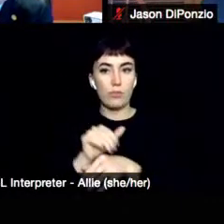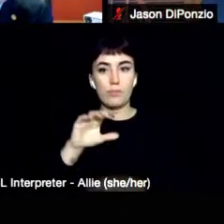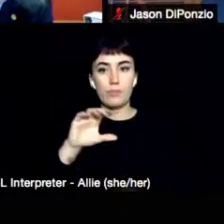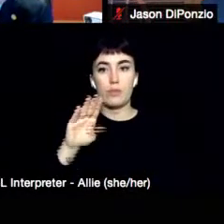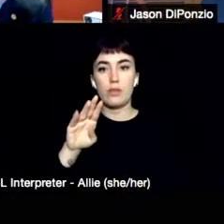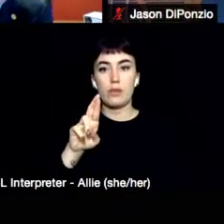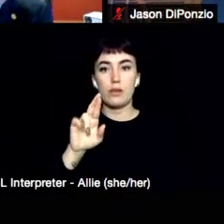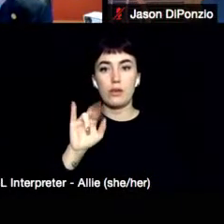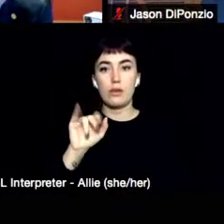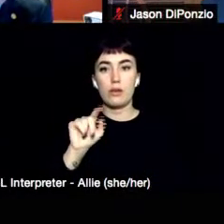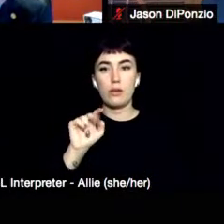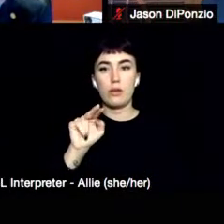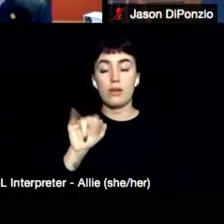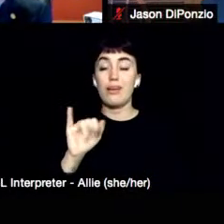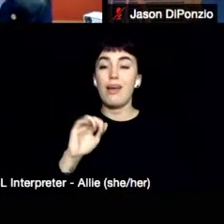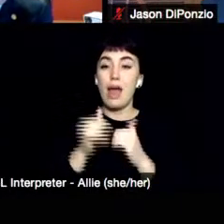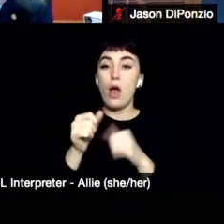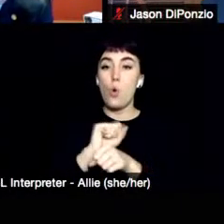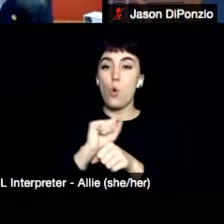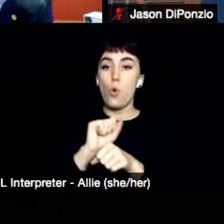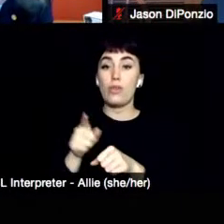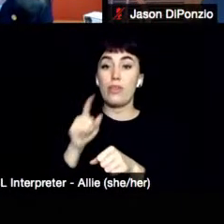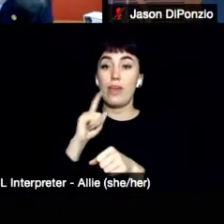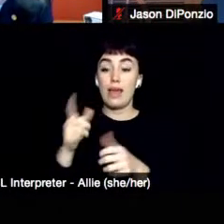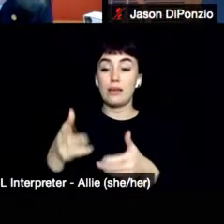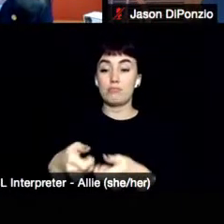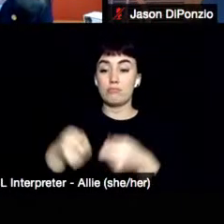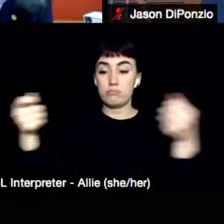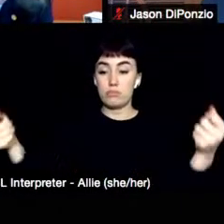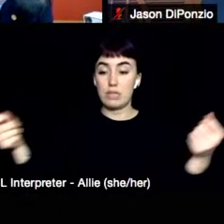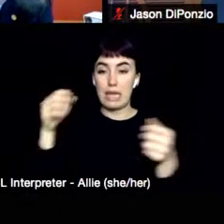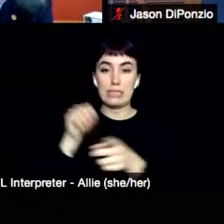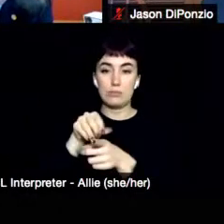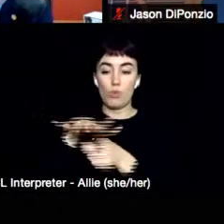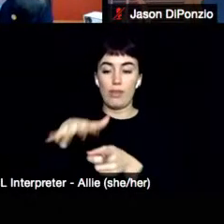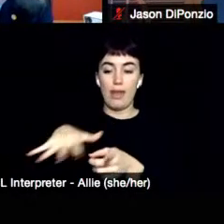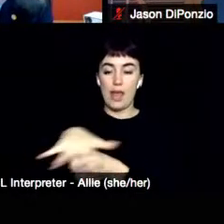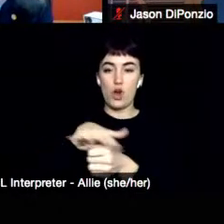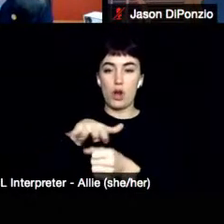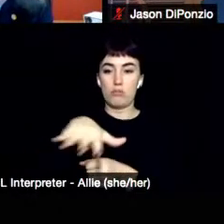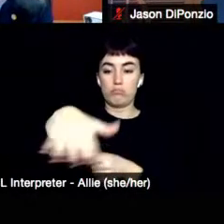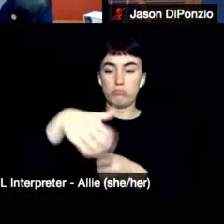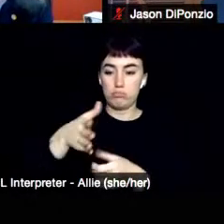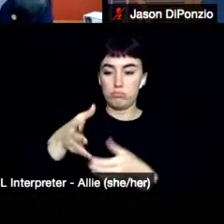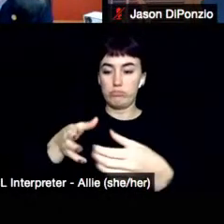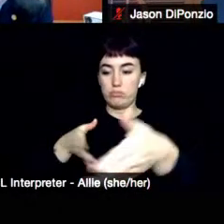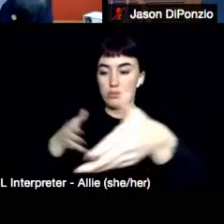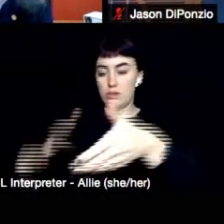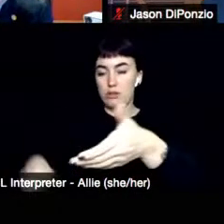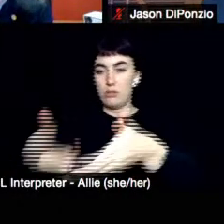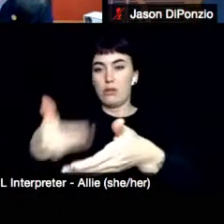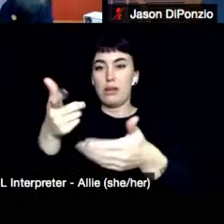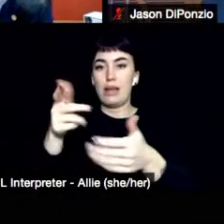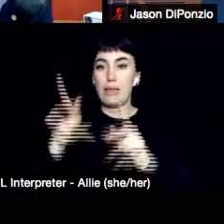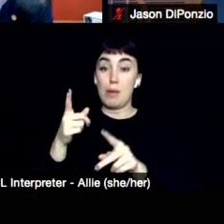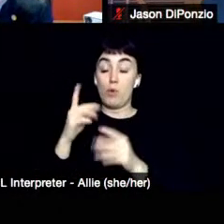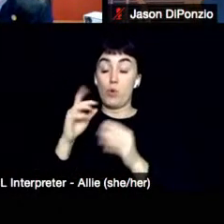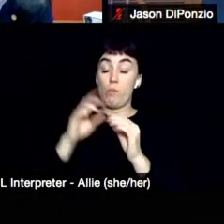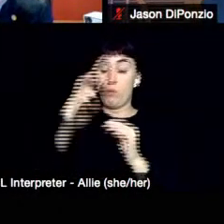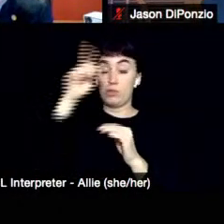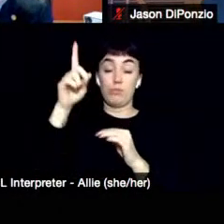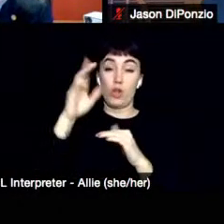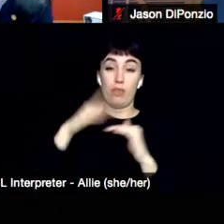the way it works is they expose the area and then people much smarter than me, welders,